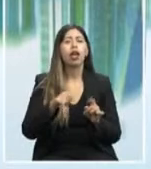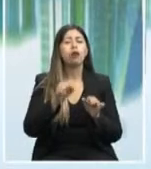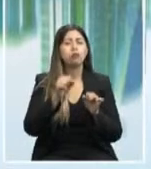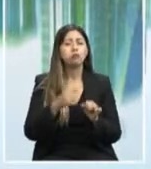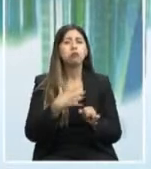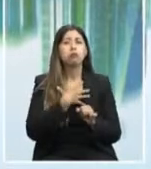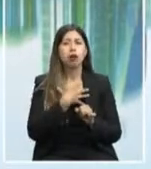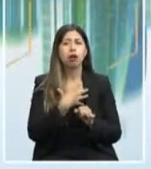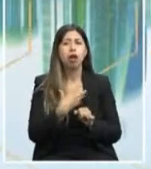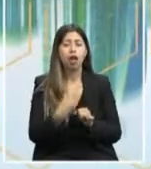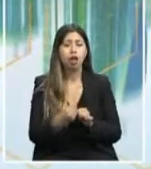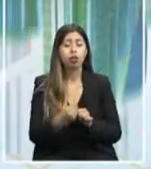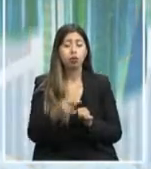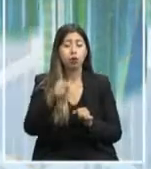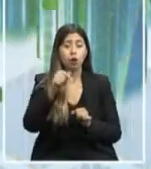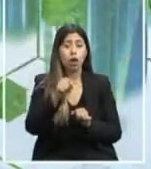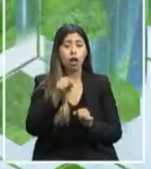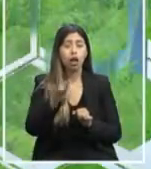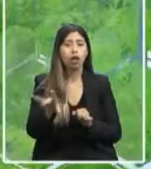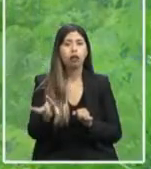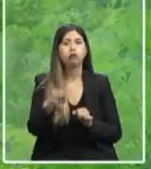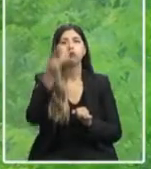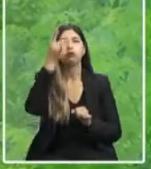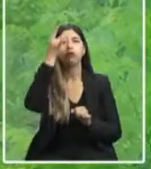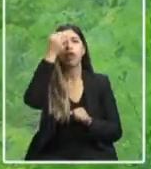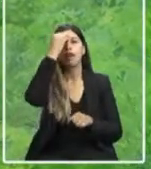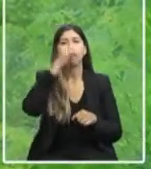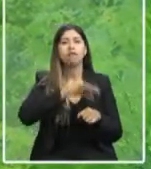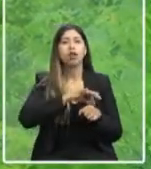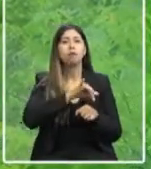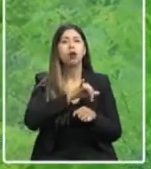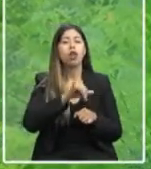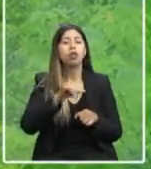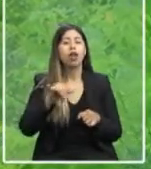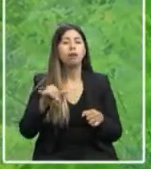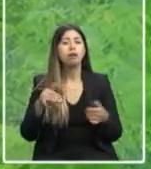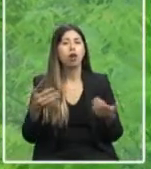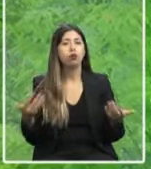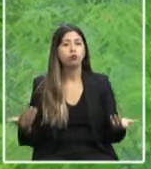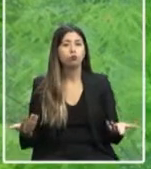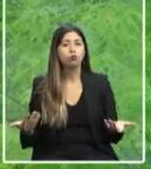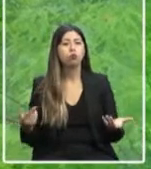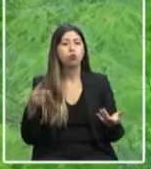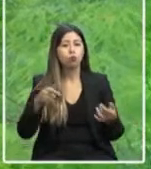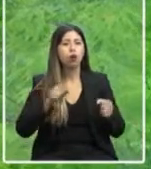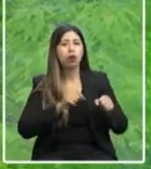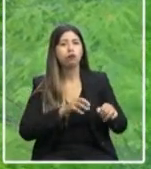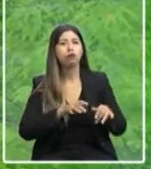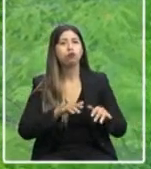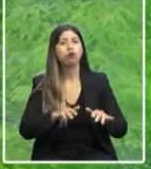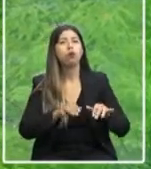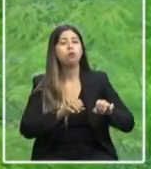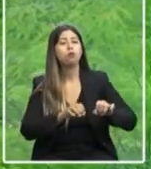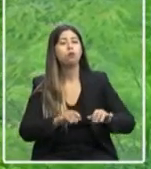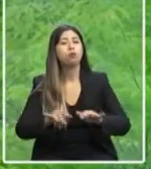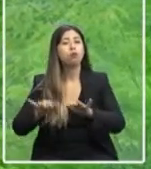can transfer the disease from one generation to the other.